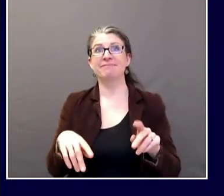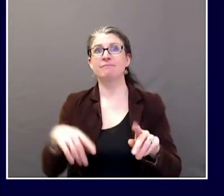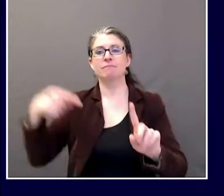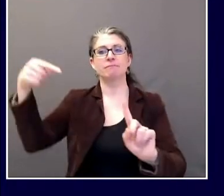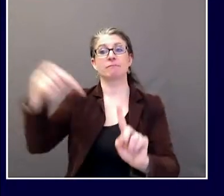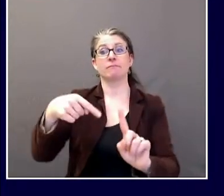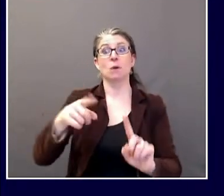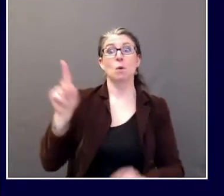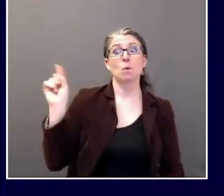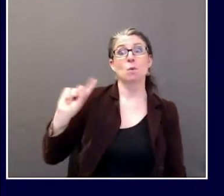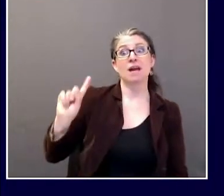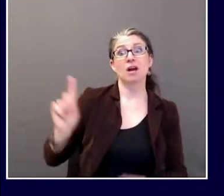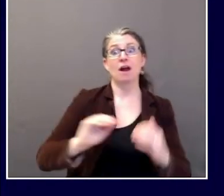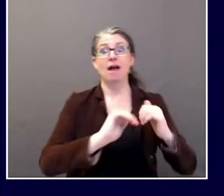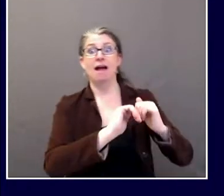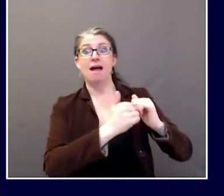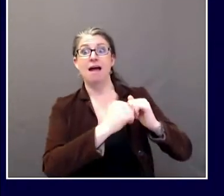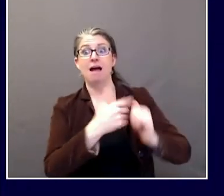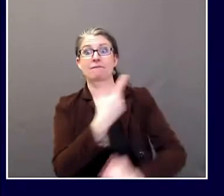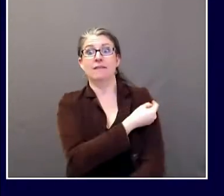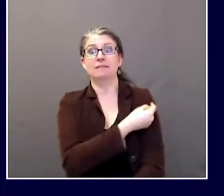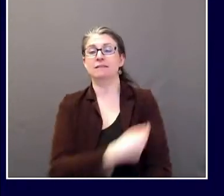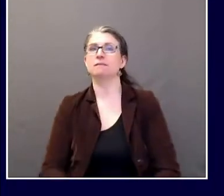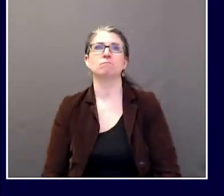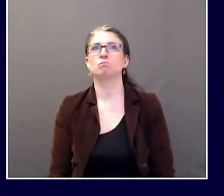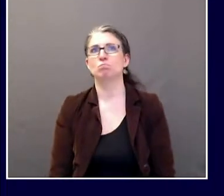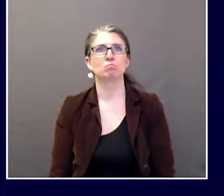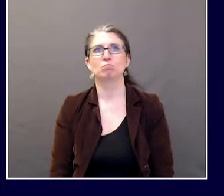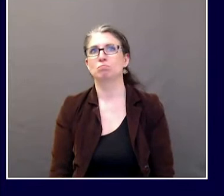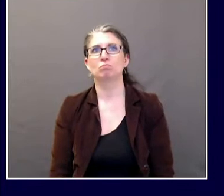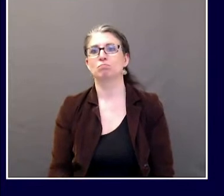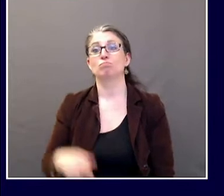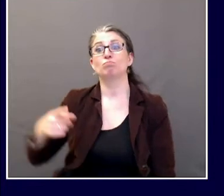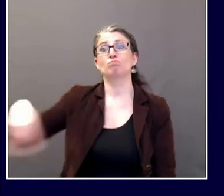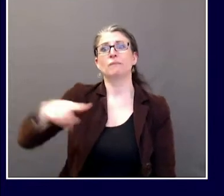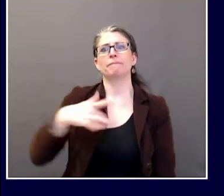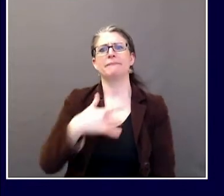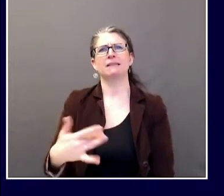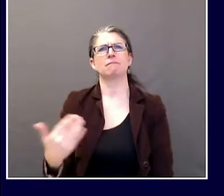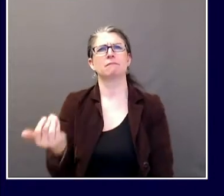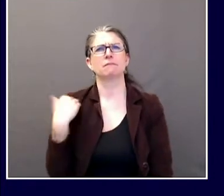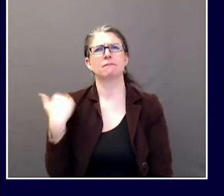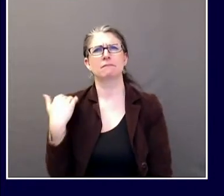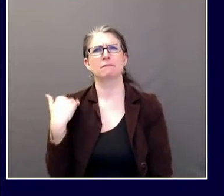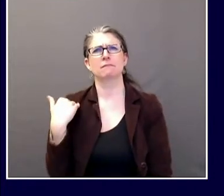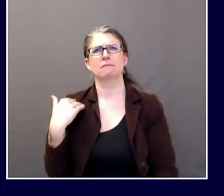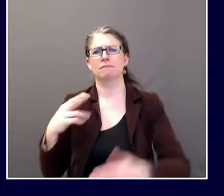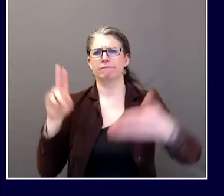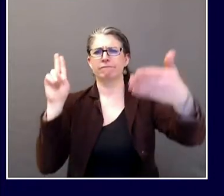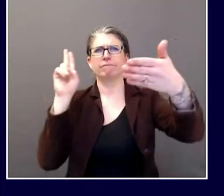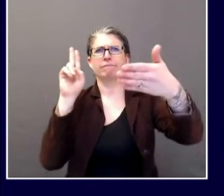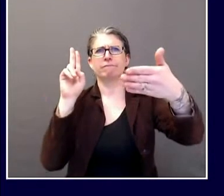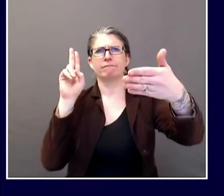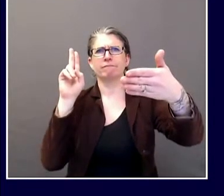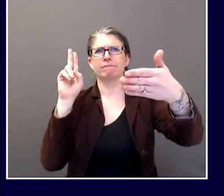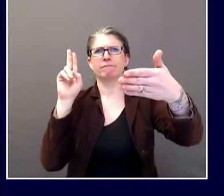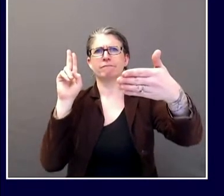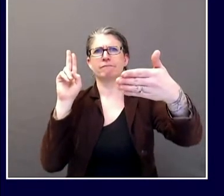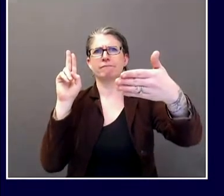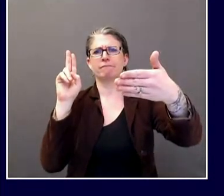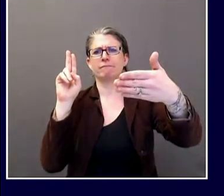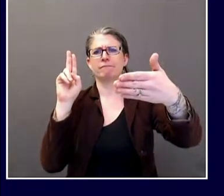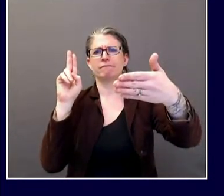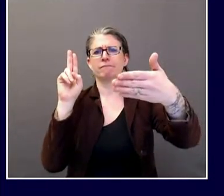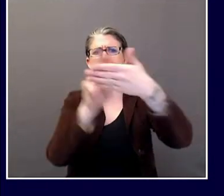calendar? That is a little bit more of a challenging type of phone system, phone call center to set up, because we've